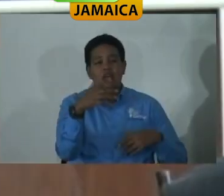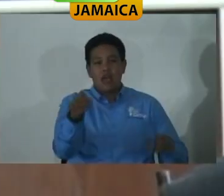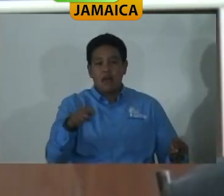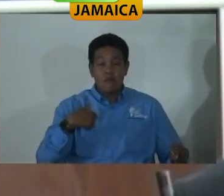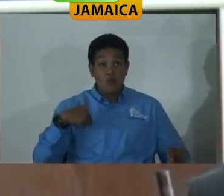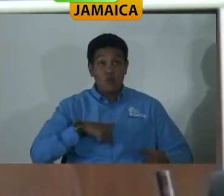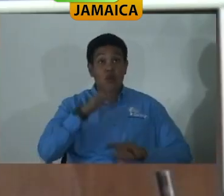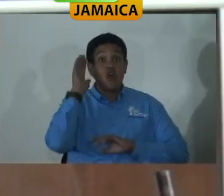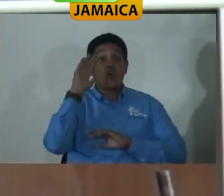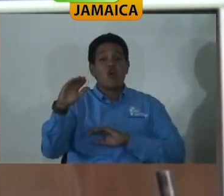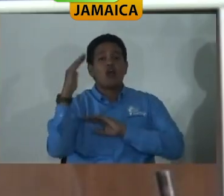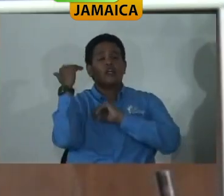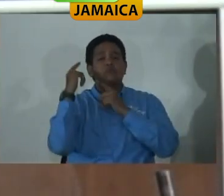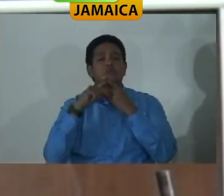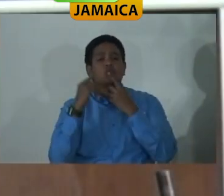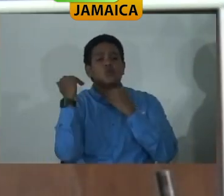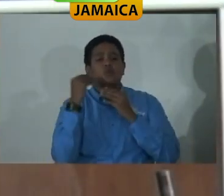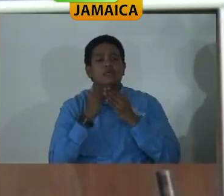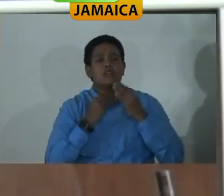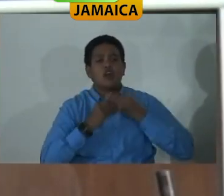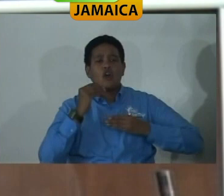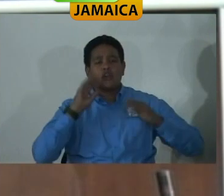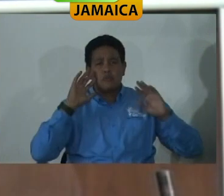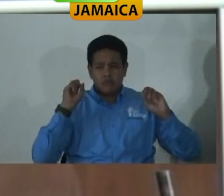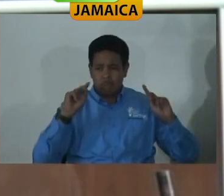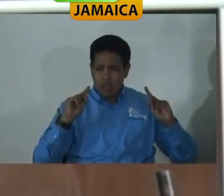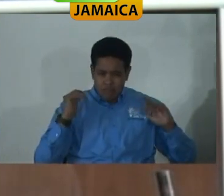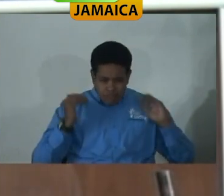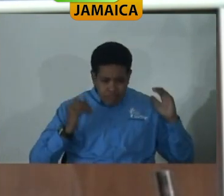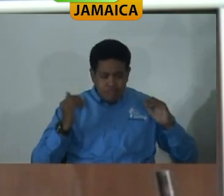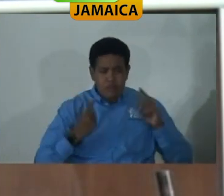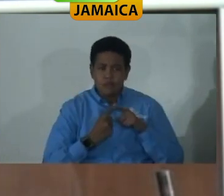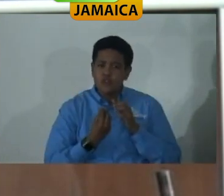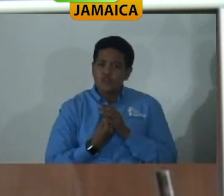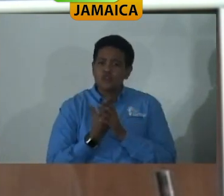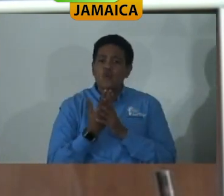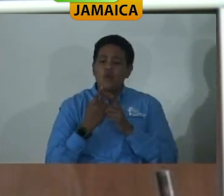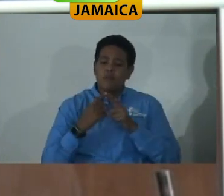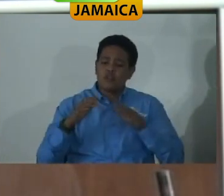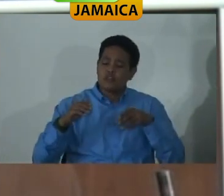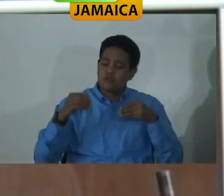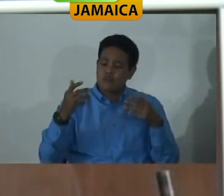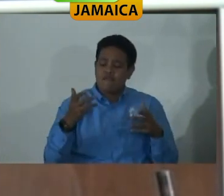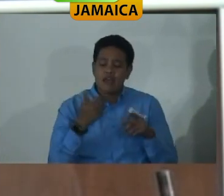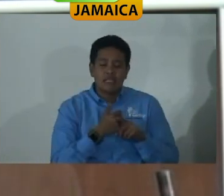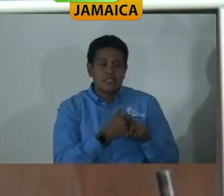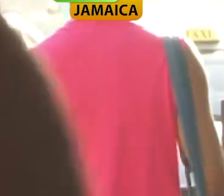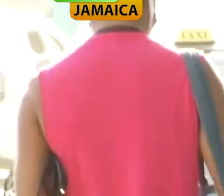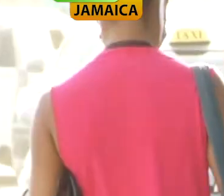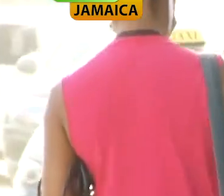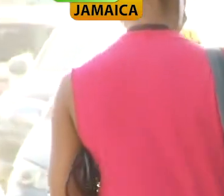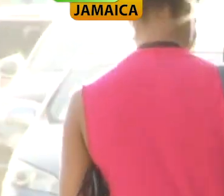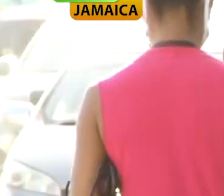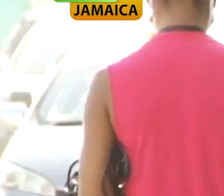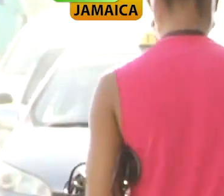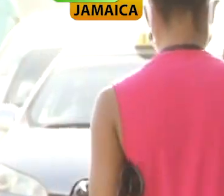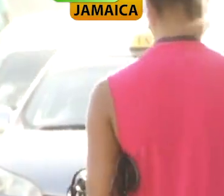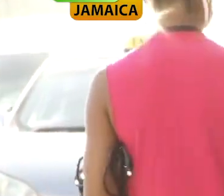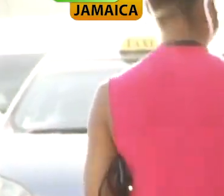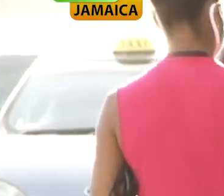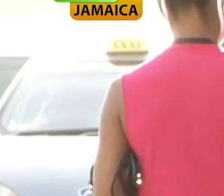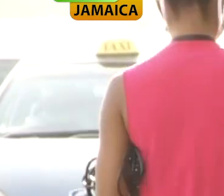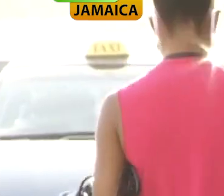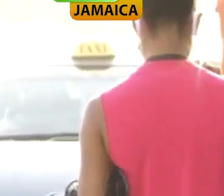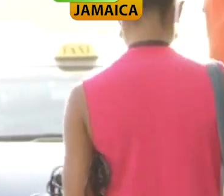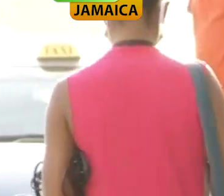government. For his part, opposition point man on finance Julian Robinson called the decline a good thing and said the opposition is awaiting the